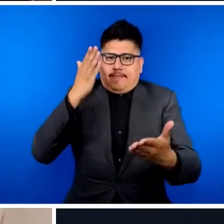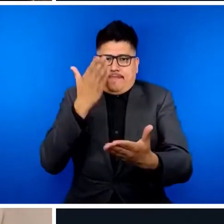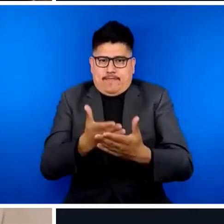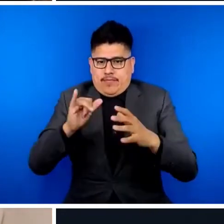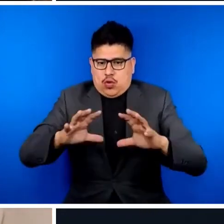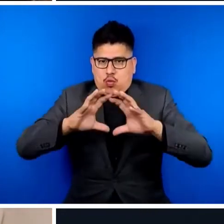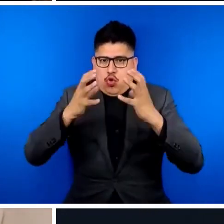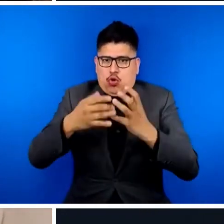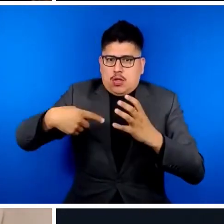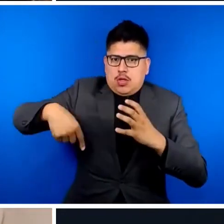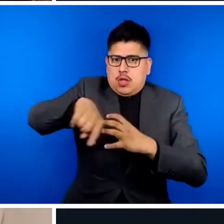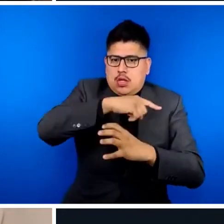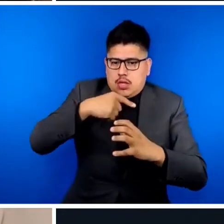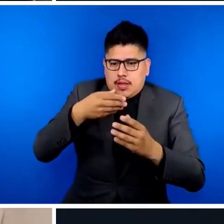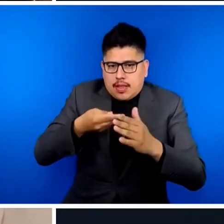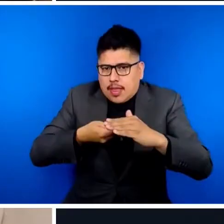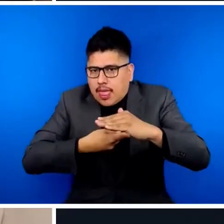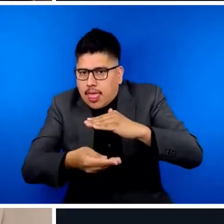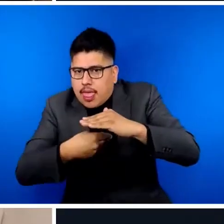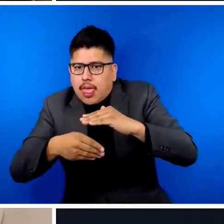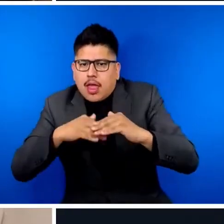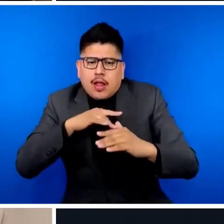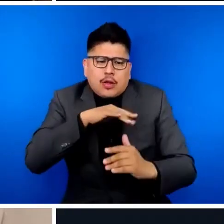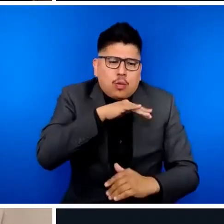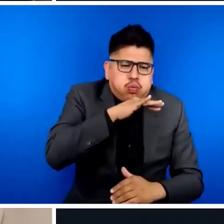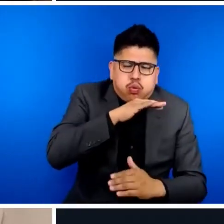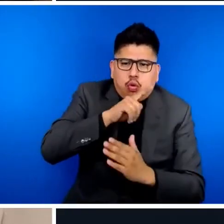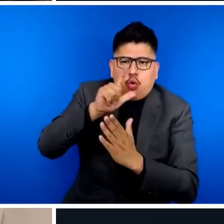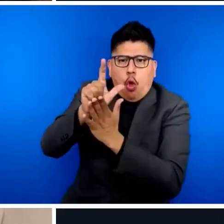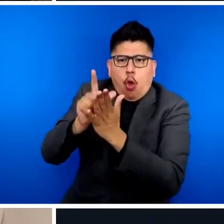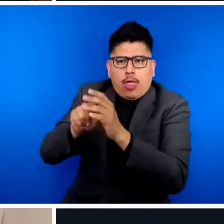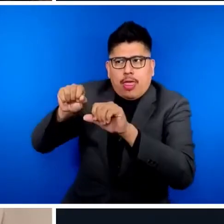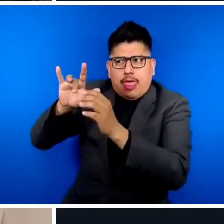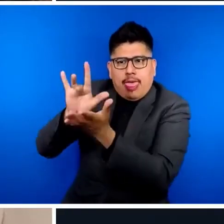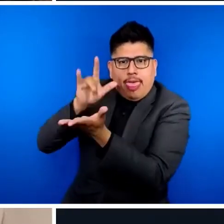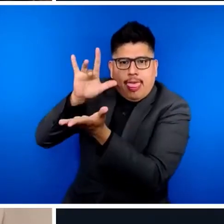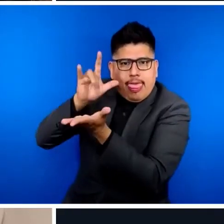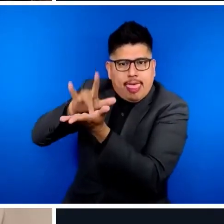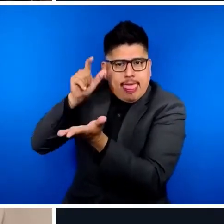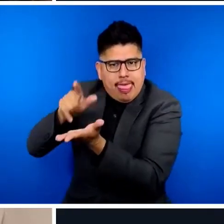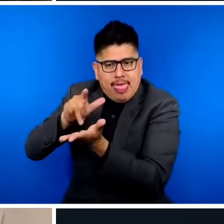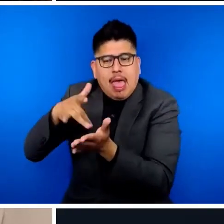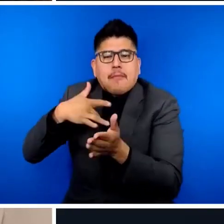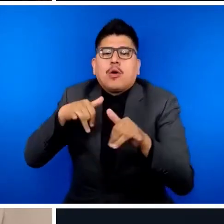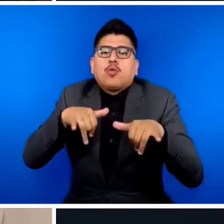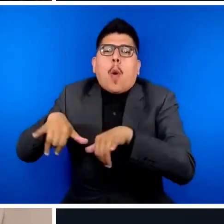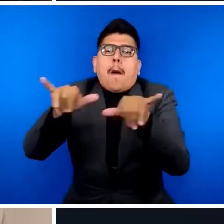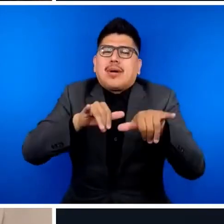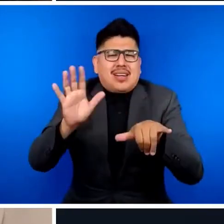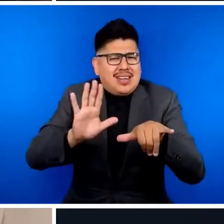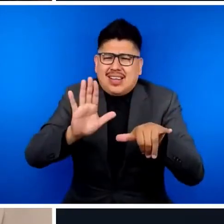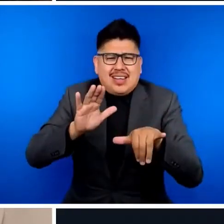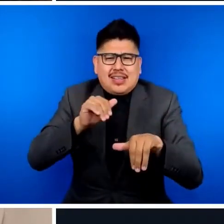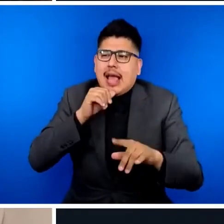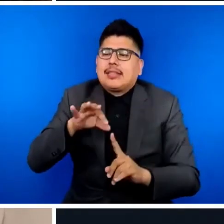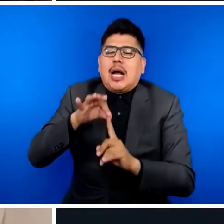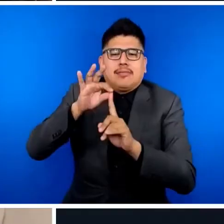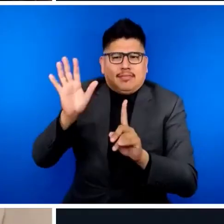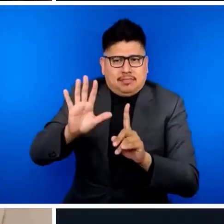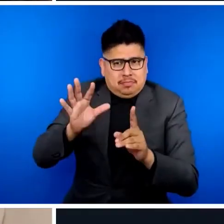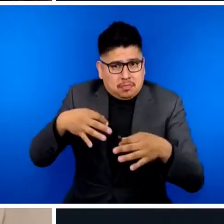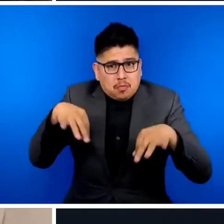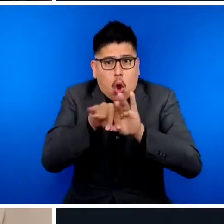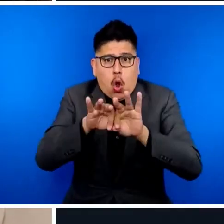and lawlessness are the norm, not the exception. Importing these cultures through unrestricted immigration and